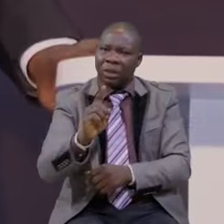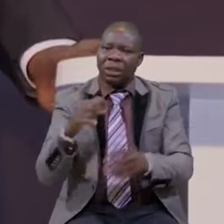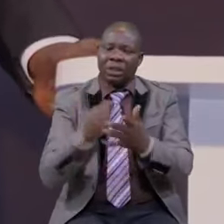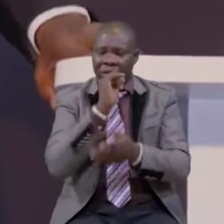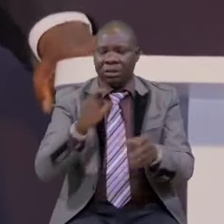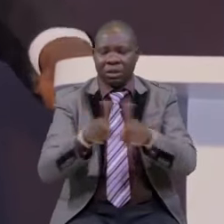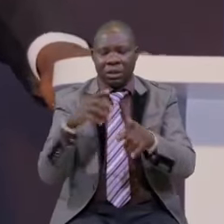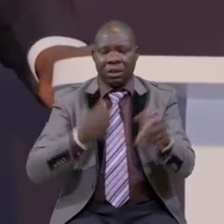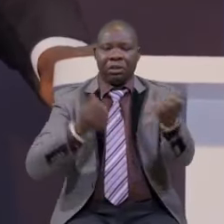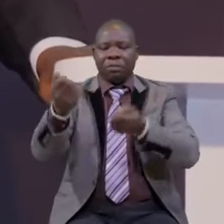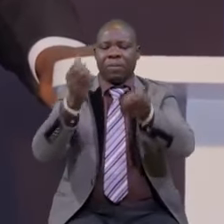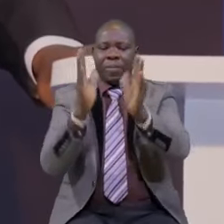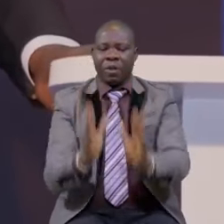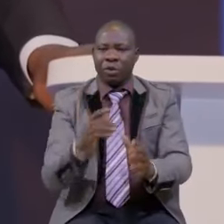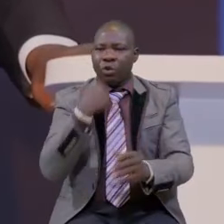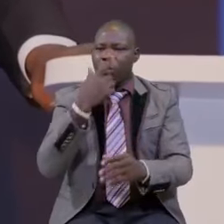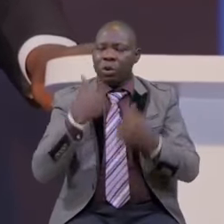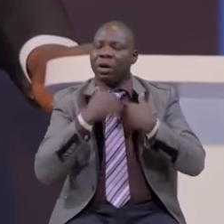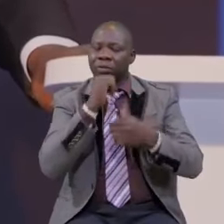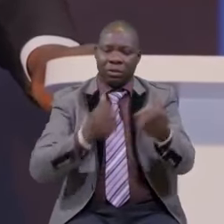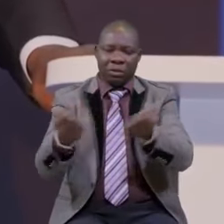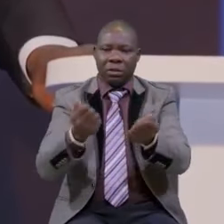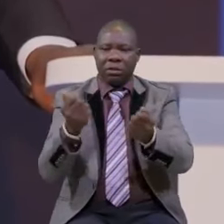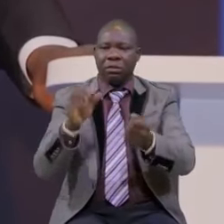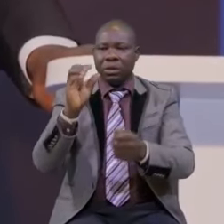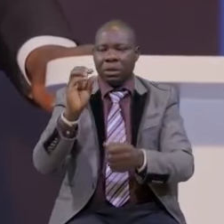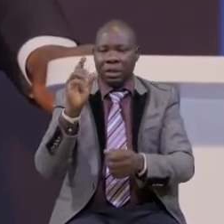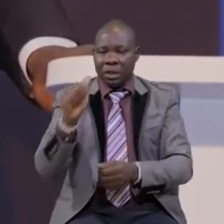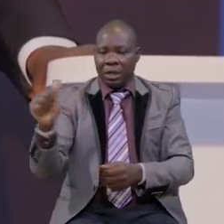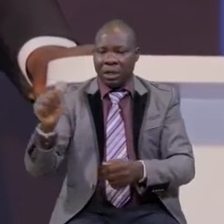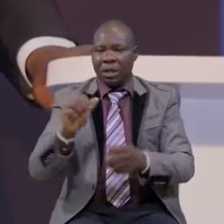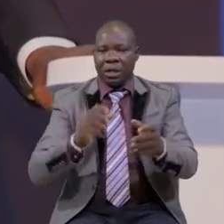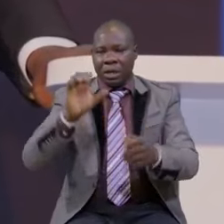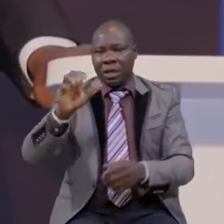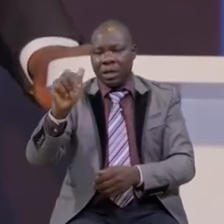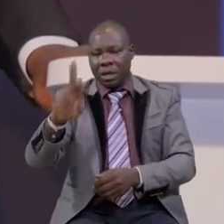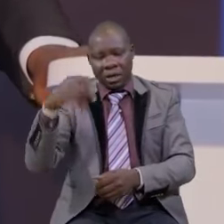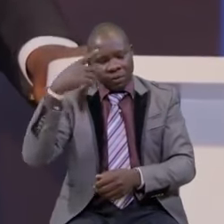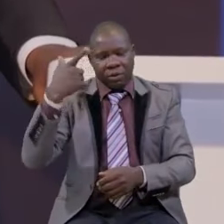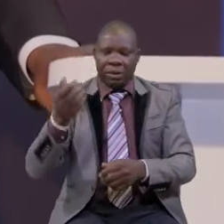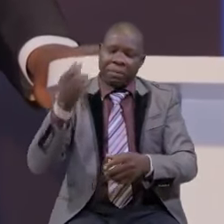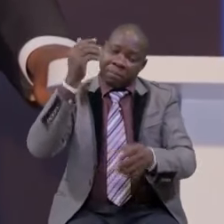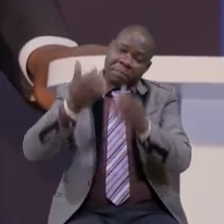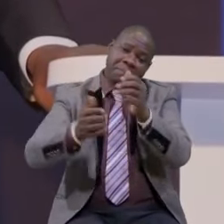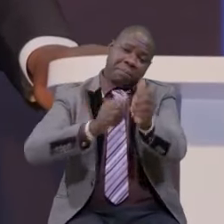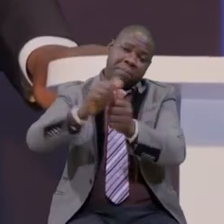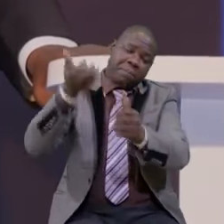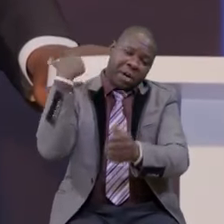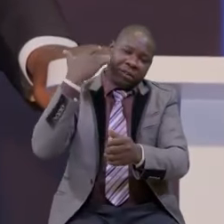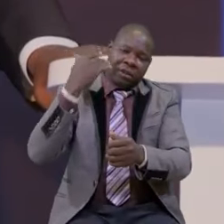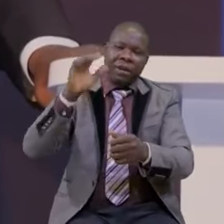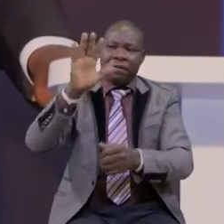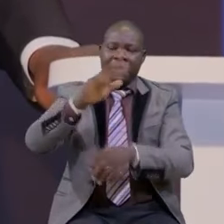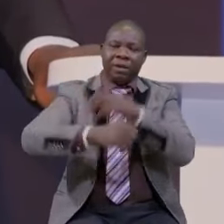driver who has not driven a car for the last 5 years. I have license. I'm